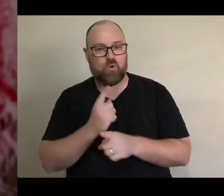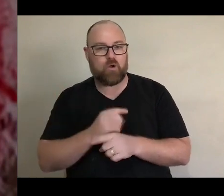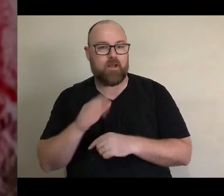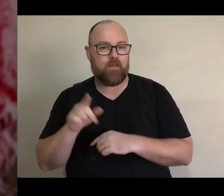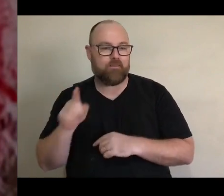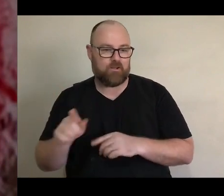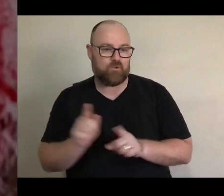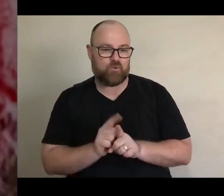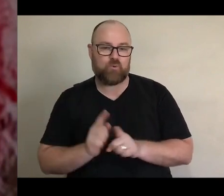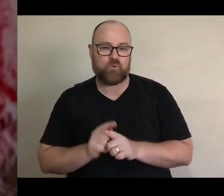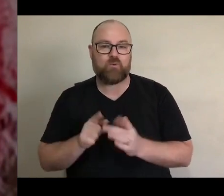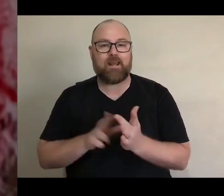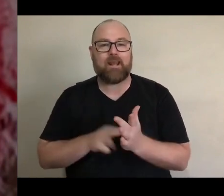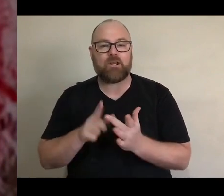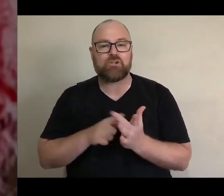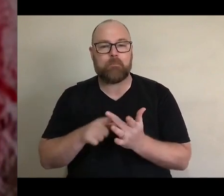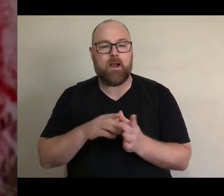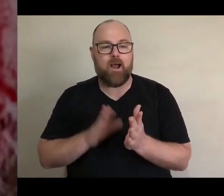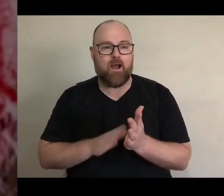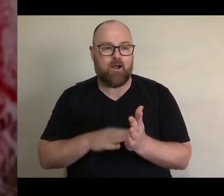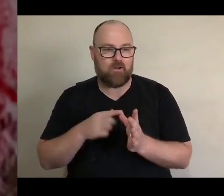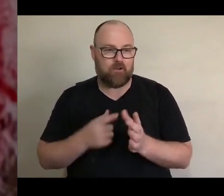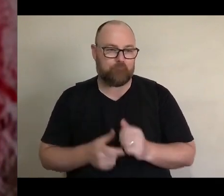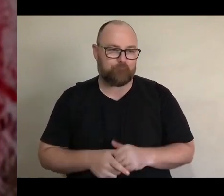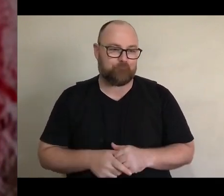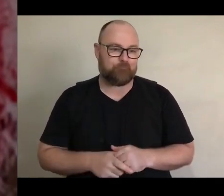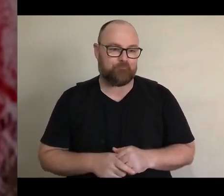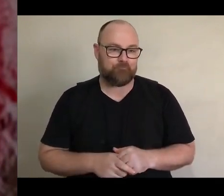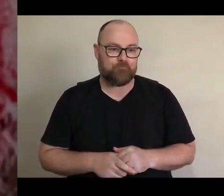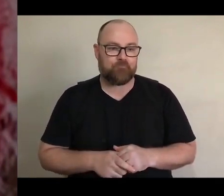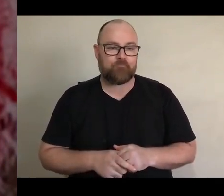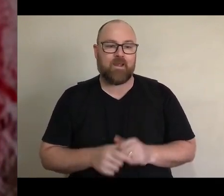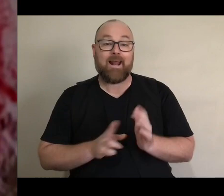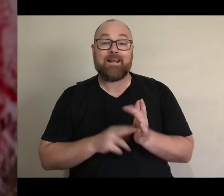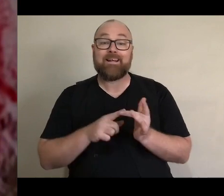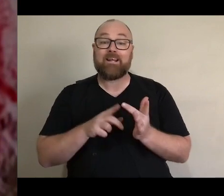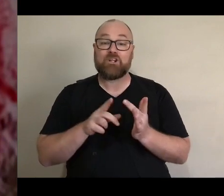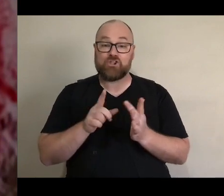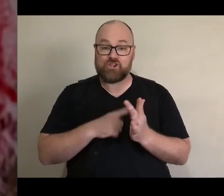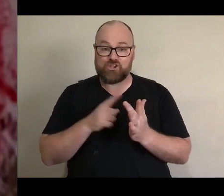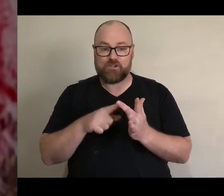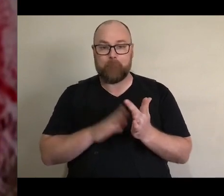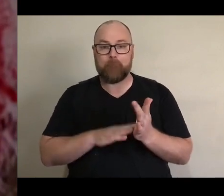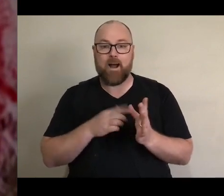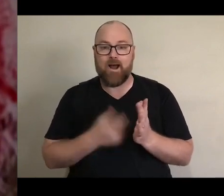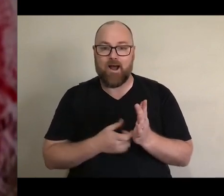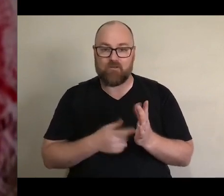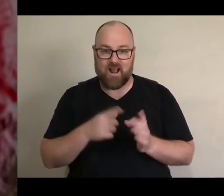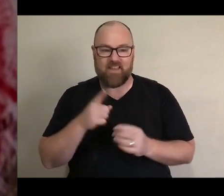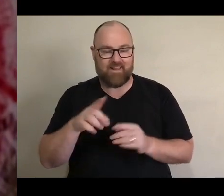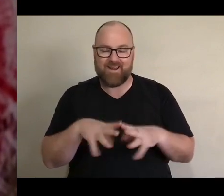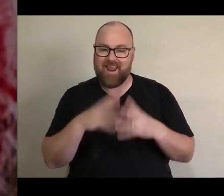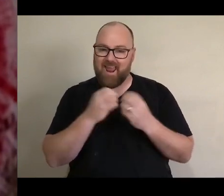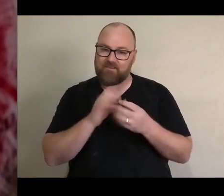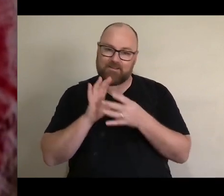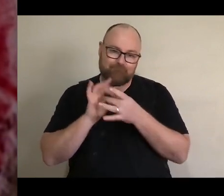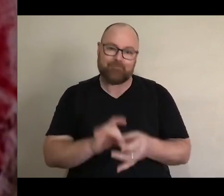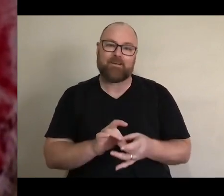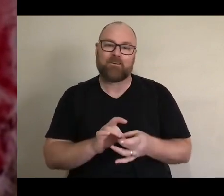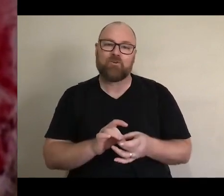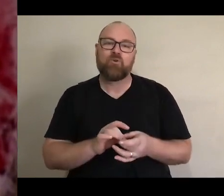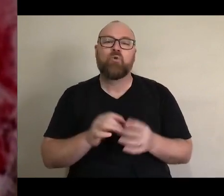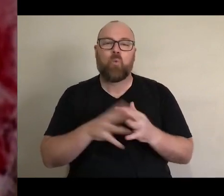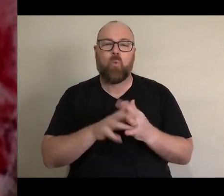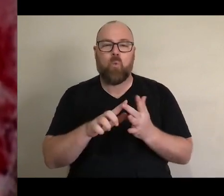she does that really well. She does. And Yinjamara underpins everything that is Wiradjuri, as Auntie Elaine P.